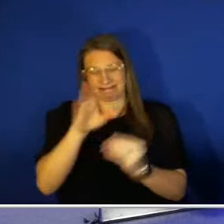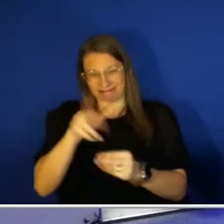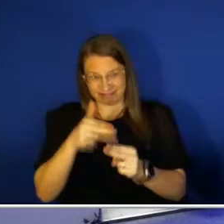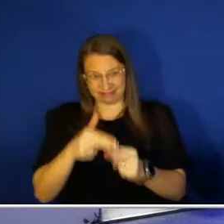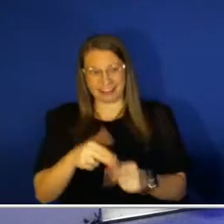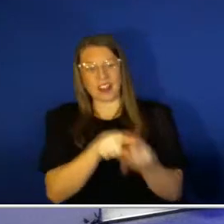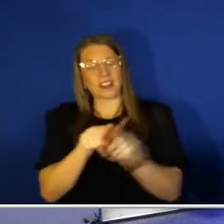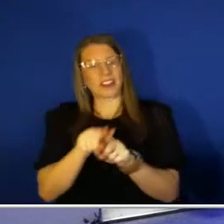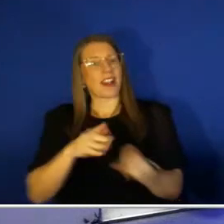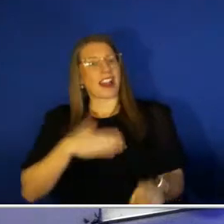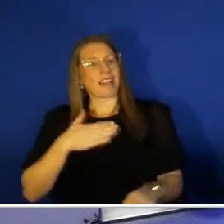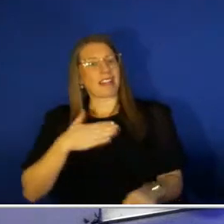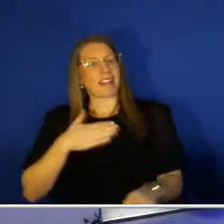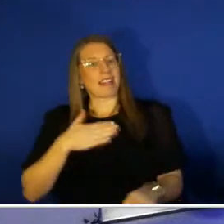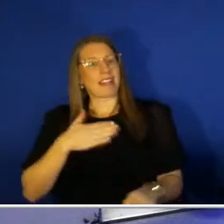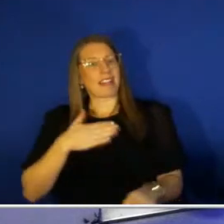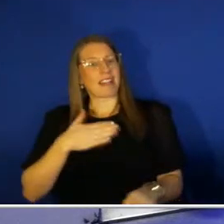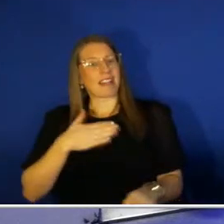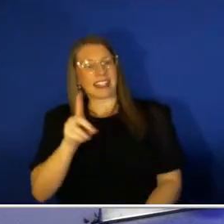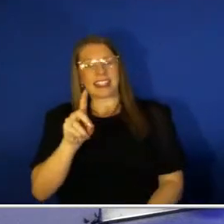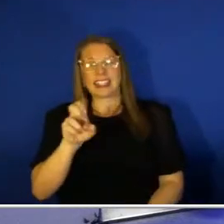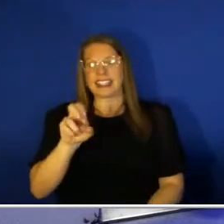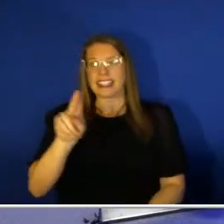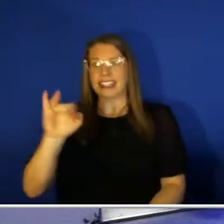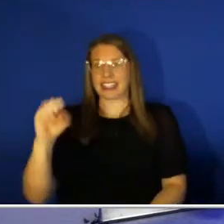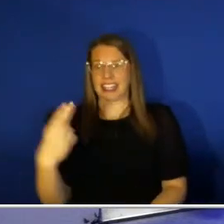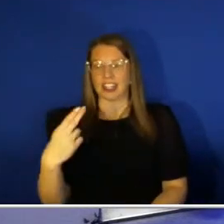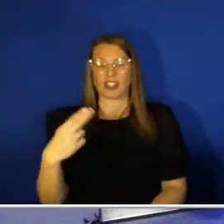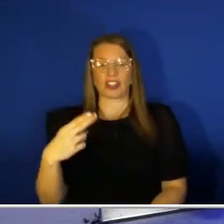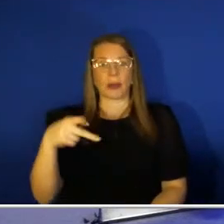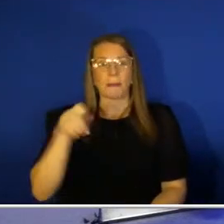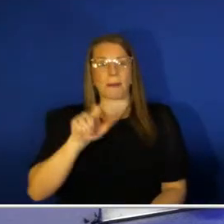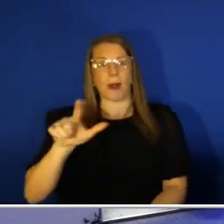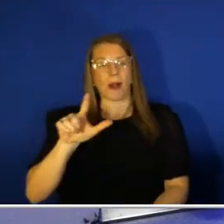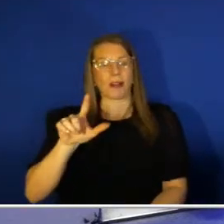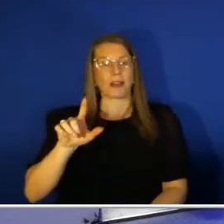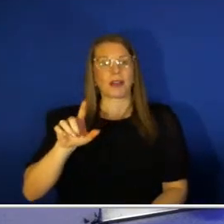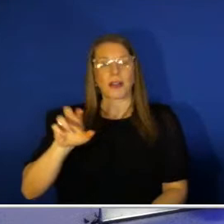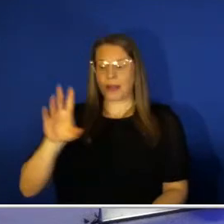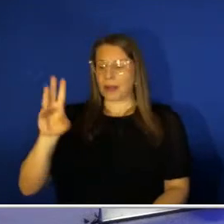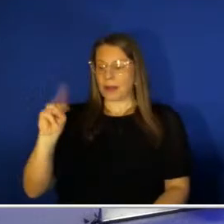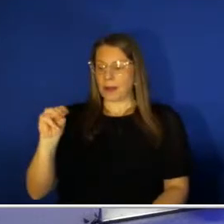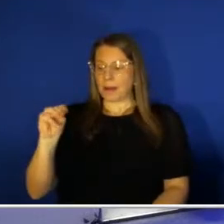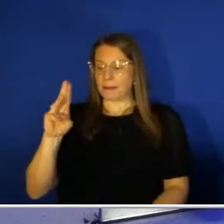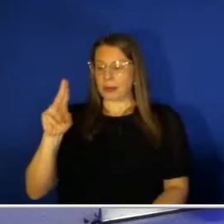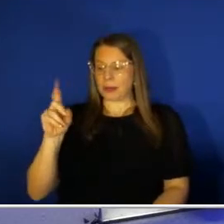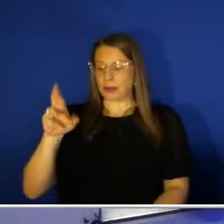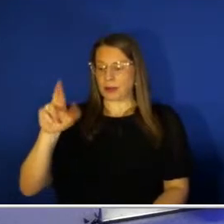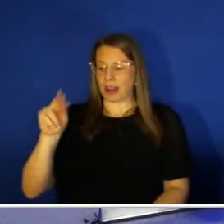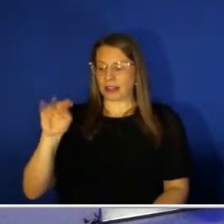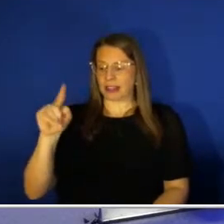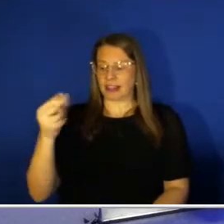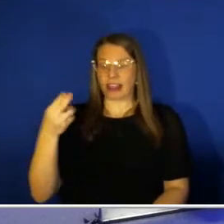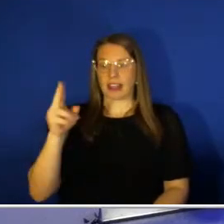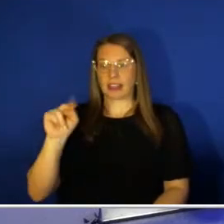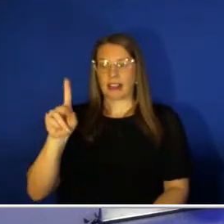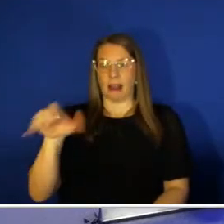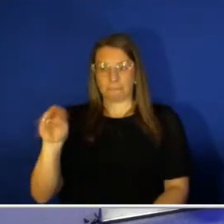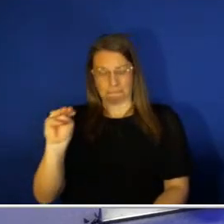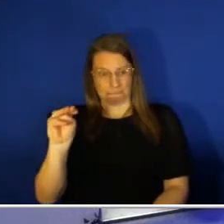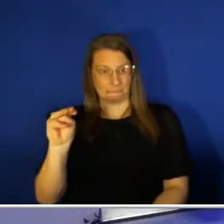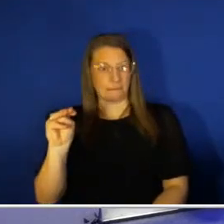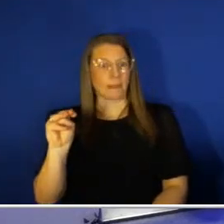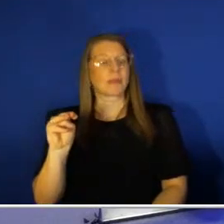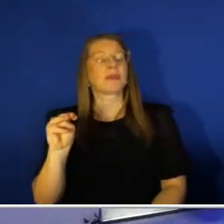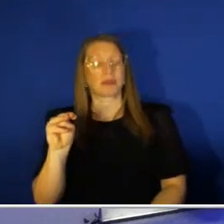to have Dr. Dinesh Pal Mudaranthakam. He is Director of Research Information Technology at the University of Kansas Medical Center. He is also